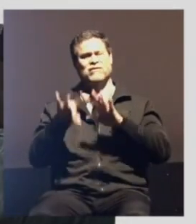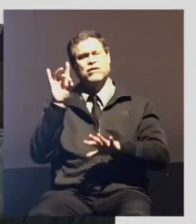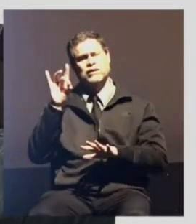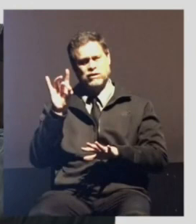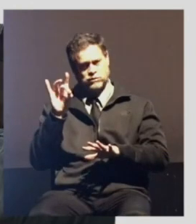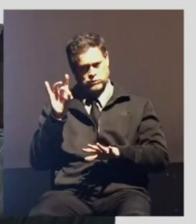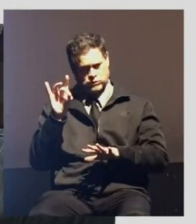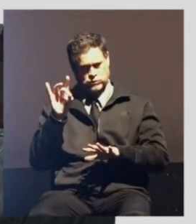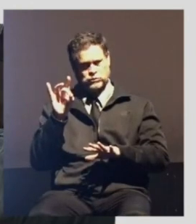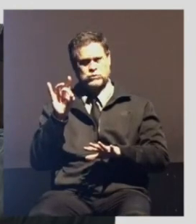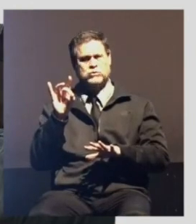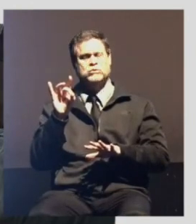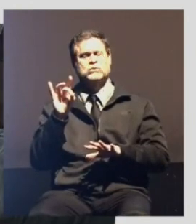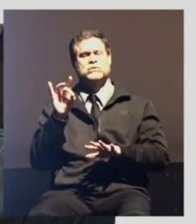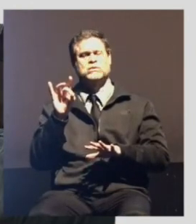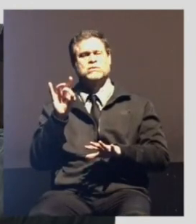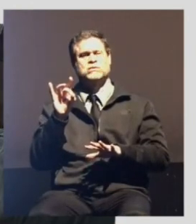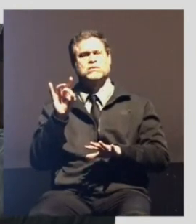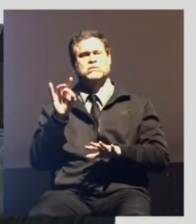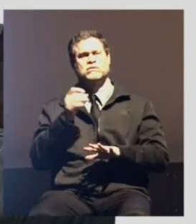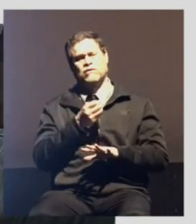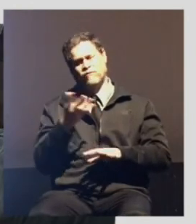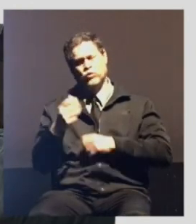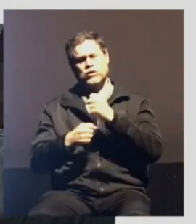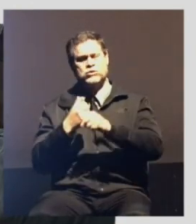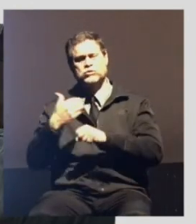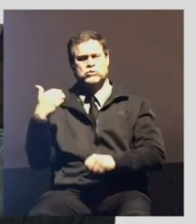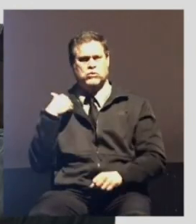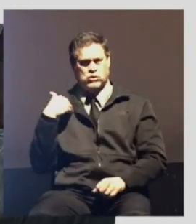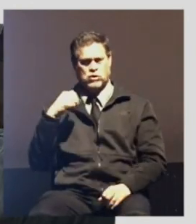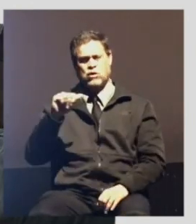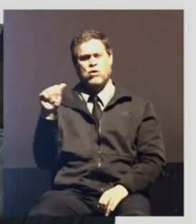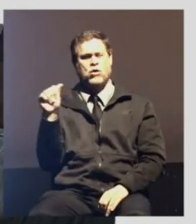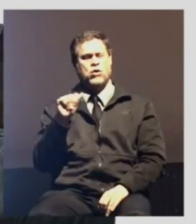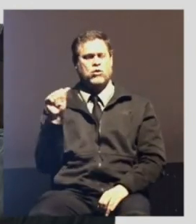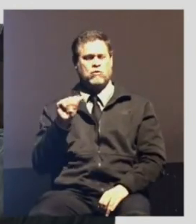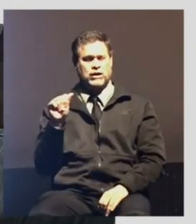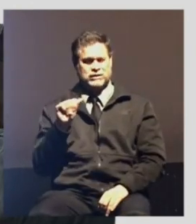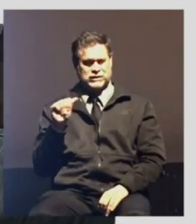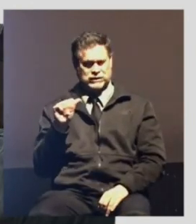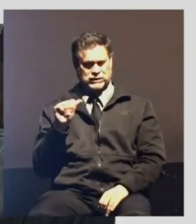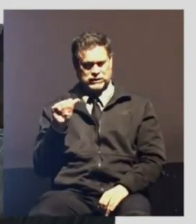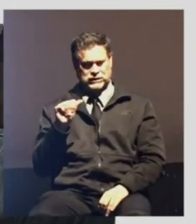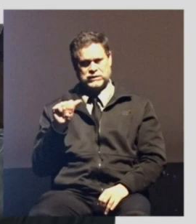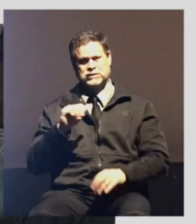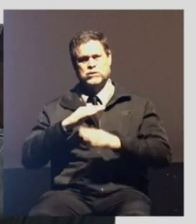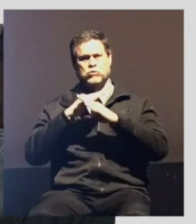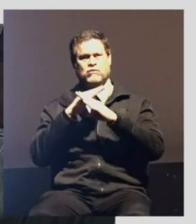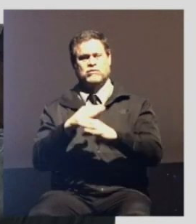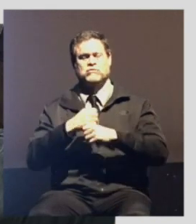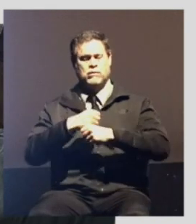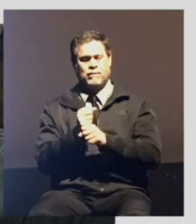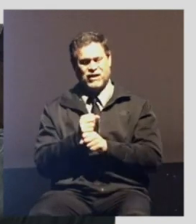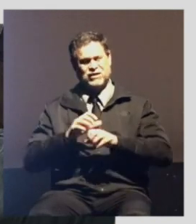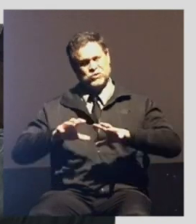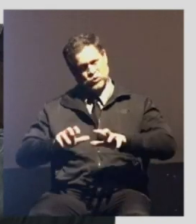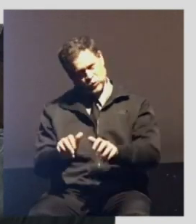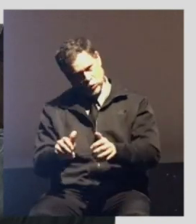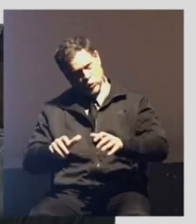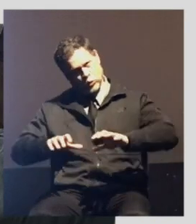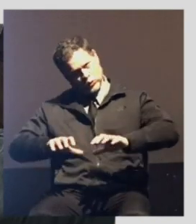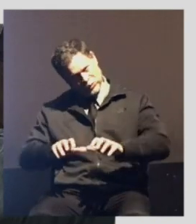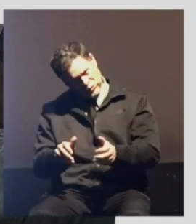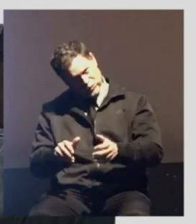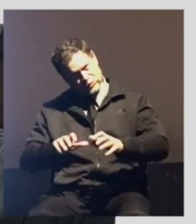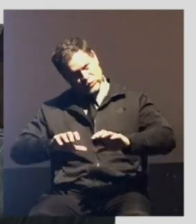that she had, actually a few years ago, she found out she had arthritis, which prevented her from making the dough and making